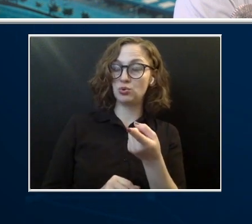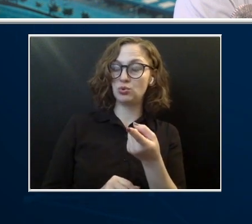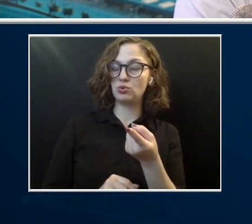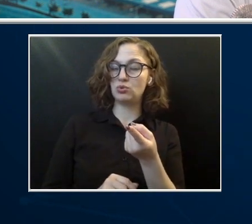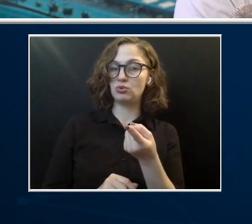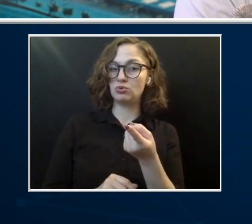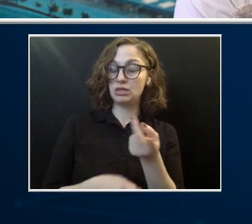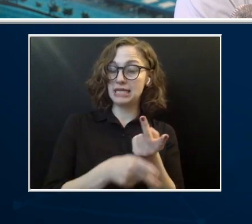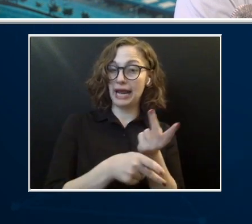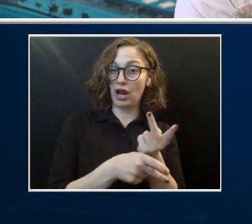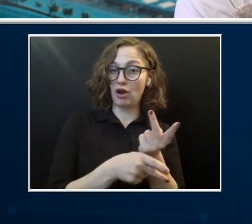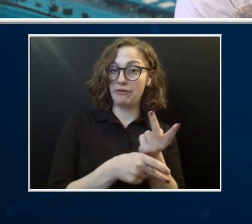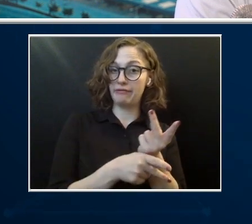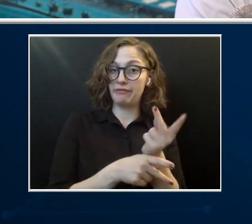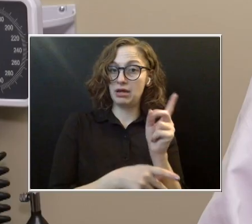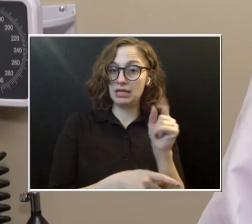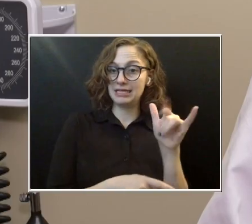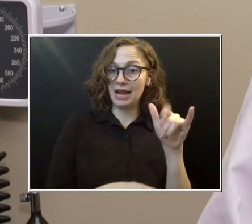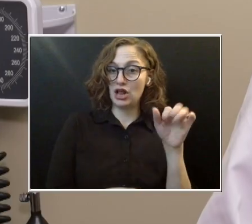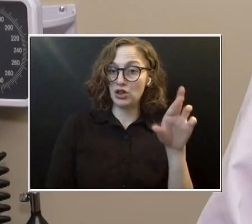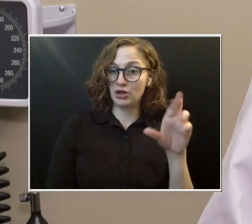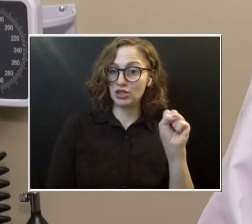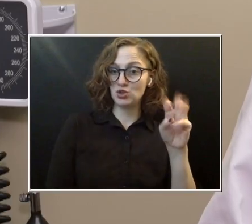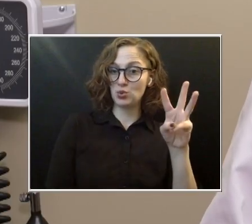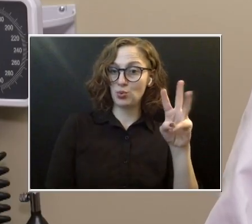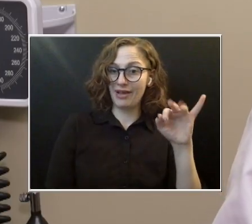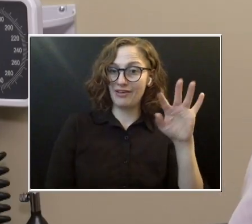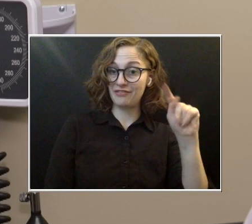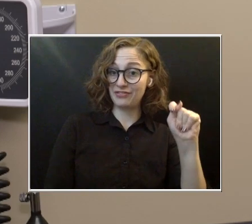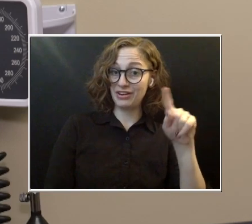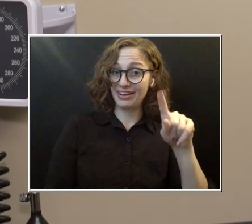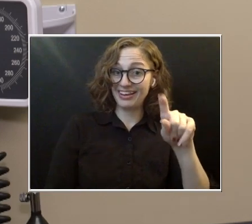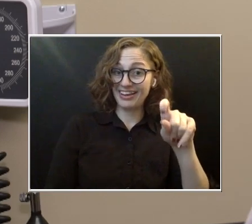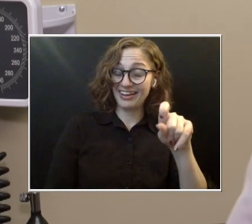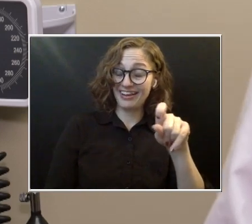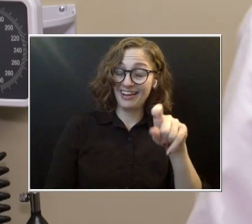Taylor Swift? Are you a Swiftie?